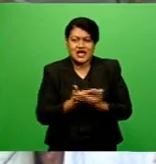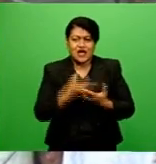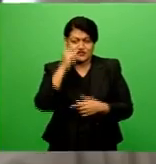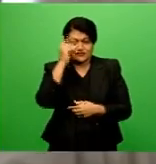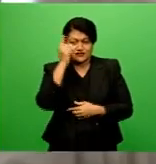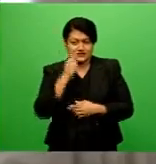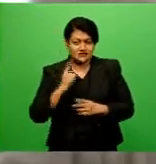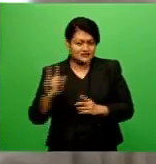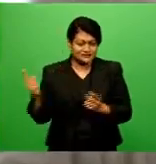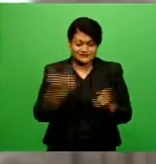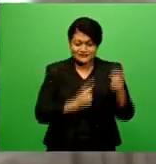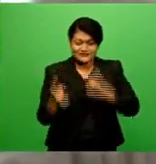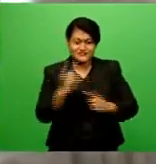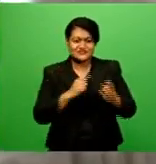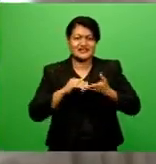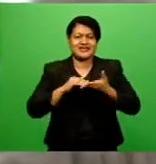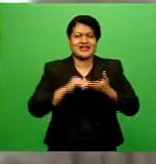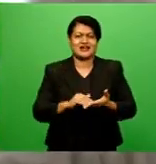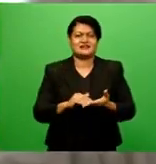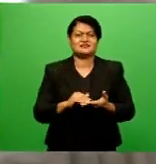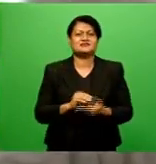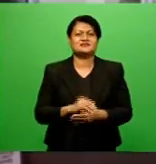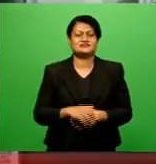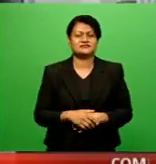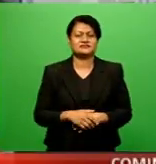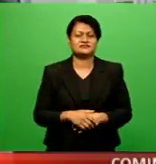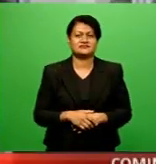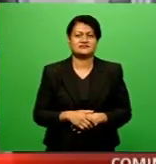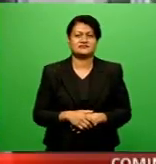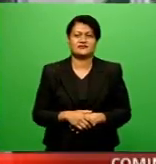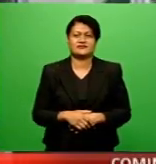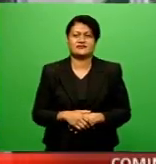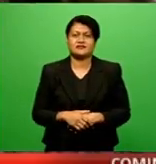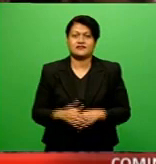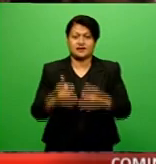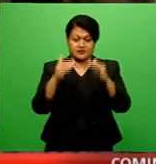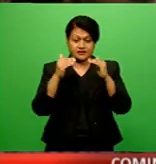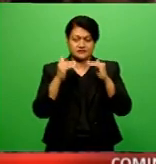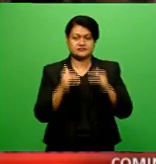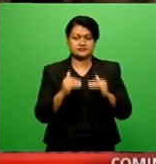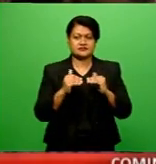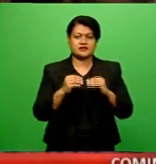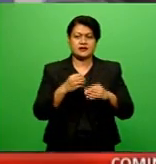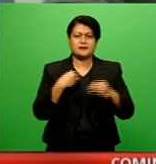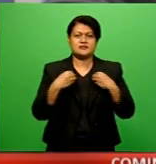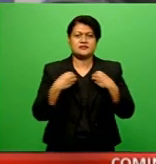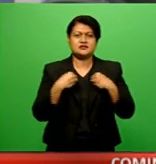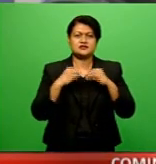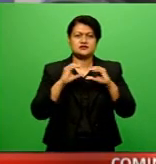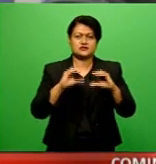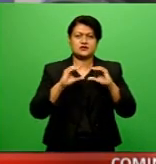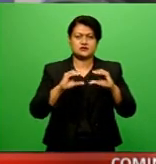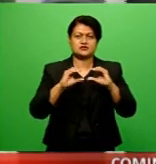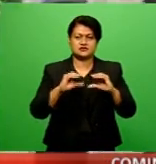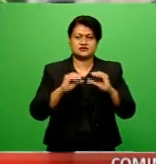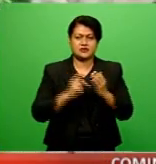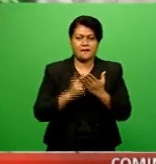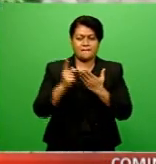help. Kelly Badala, FBC News. Up ahead, business coaching program sees